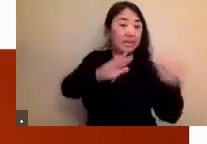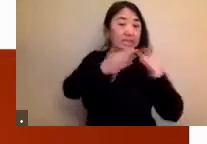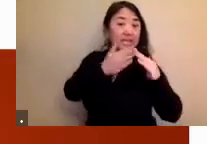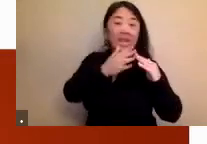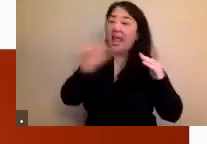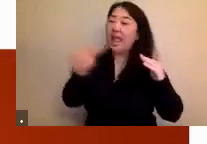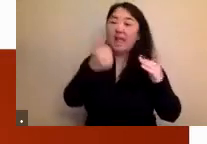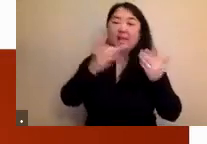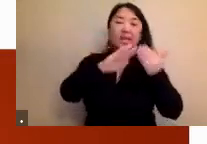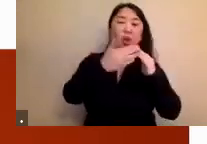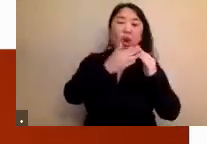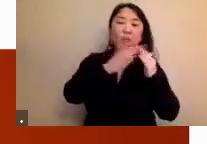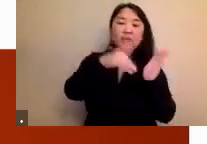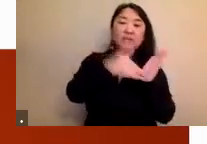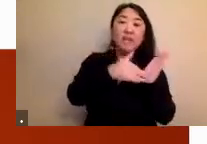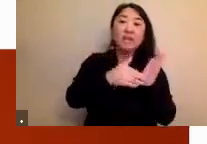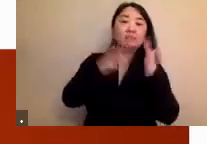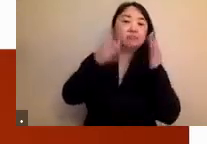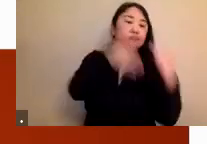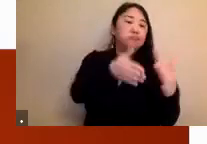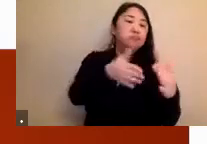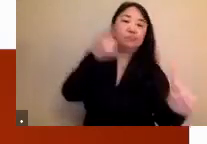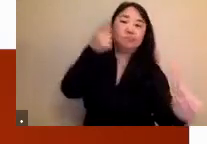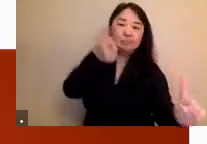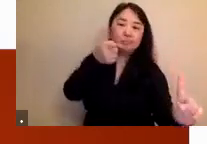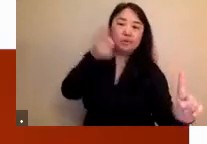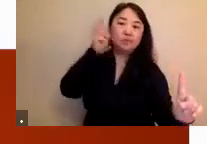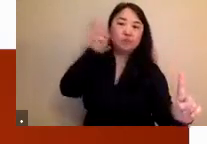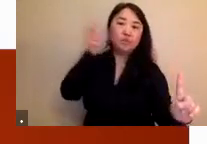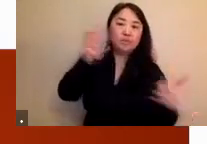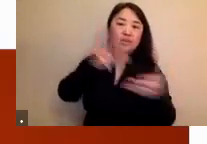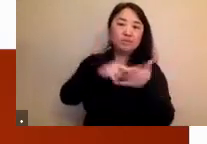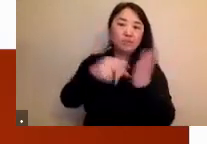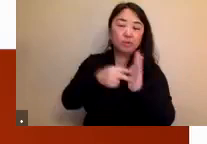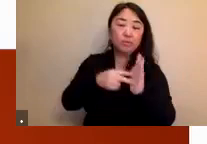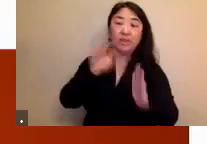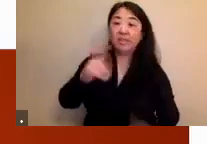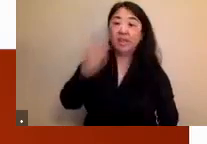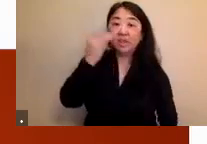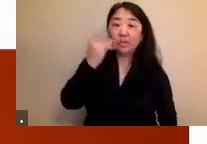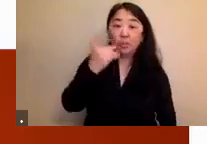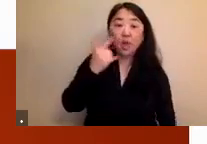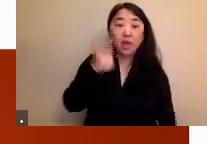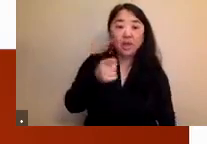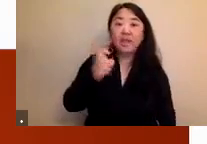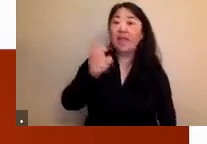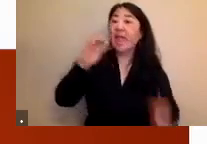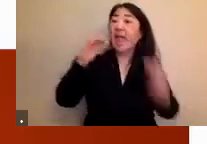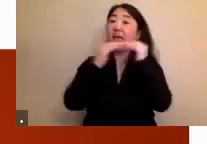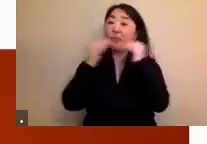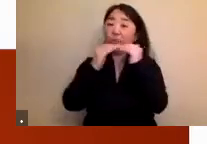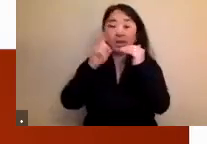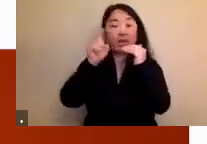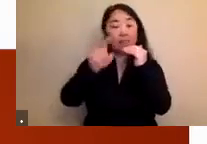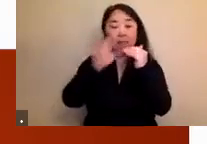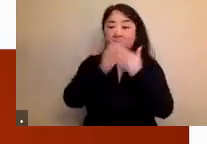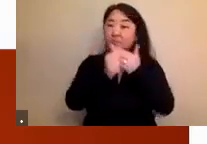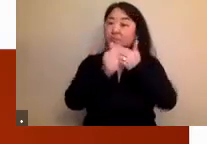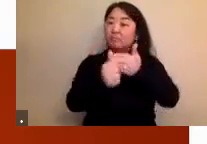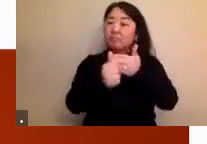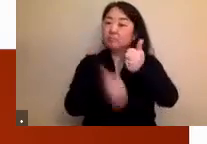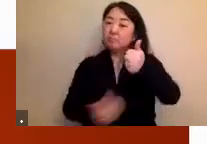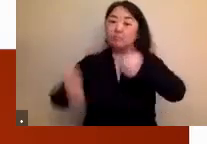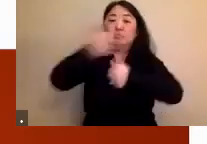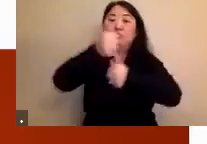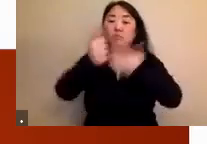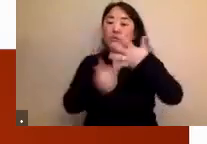center is for transportation purpose. That is the reason why equity has to be at the forefront, at the core of everything